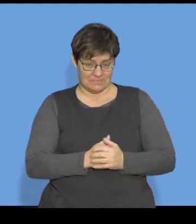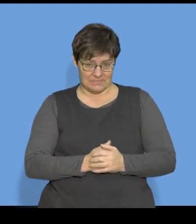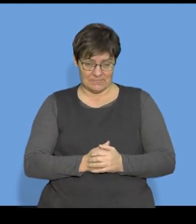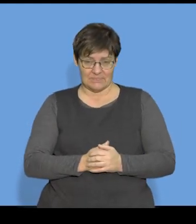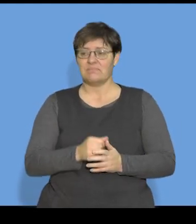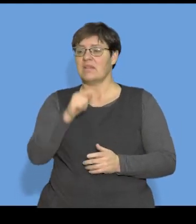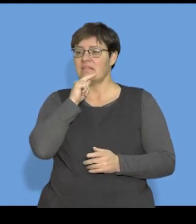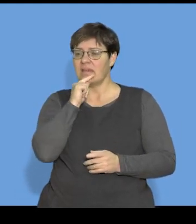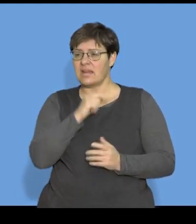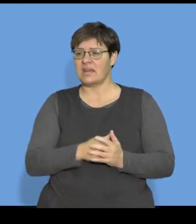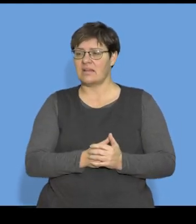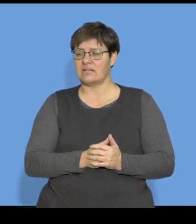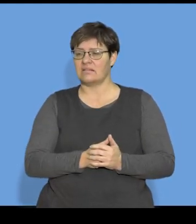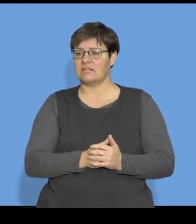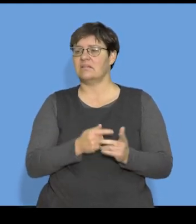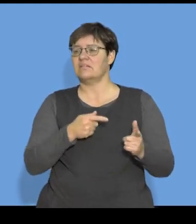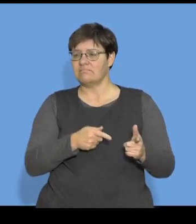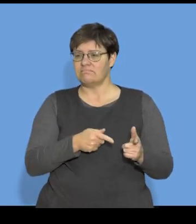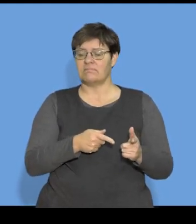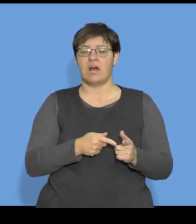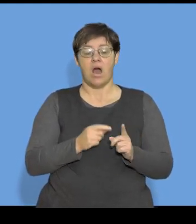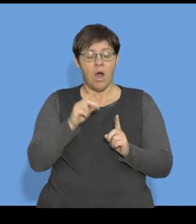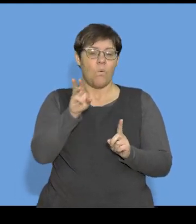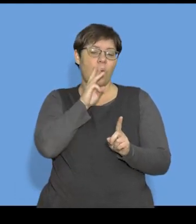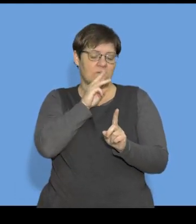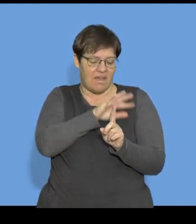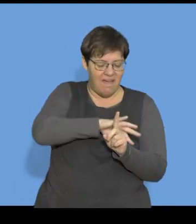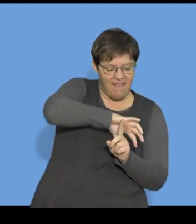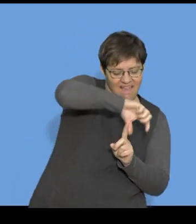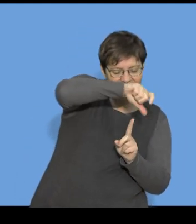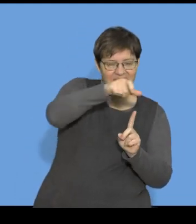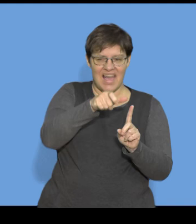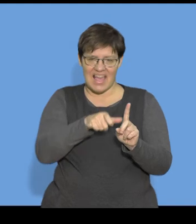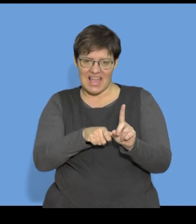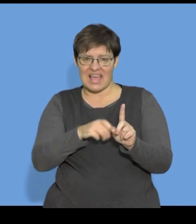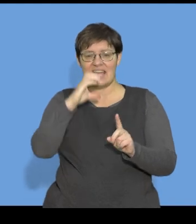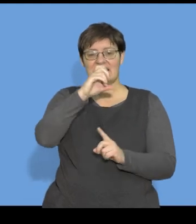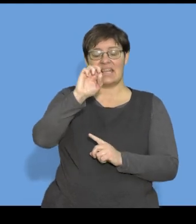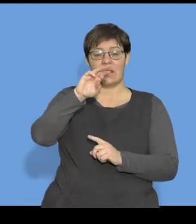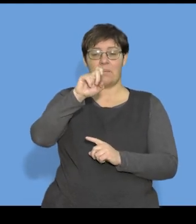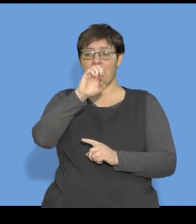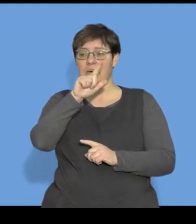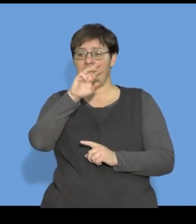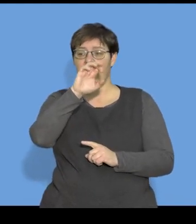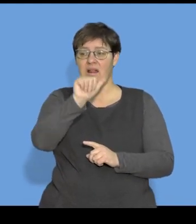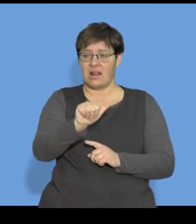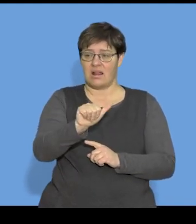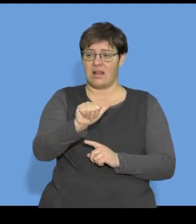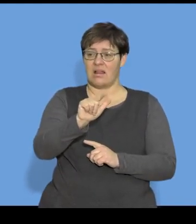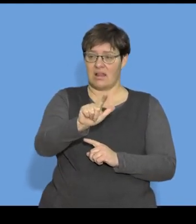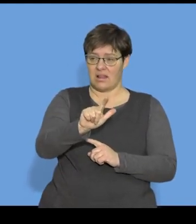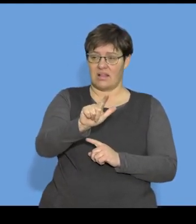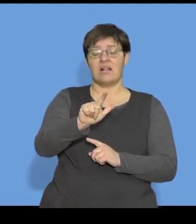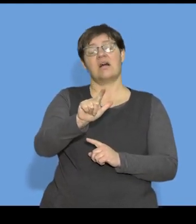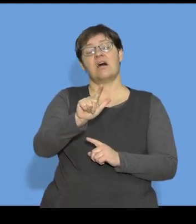use again, cerebrospinal fluid. We're referring to that fluid that are found around